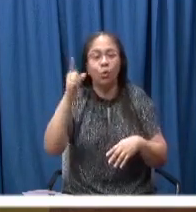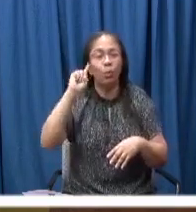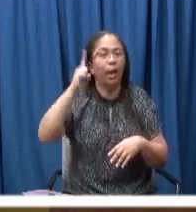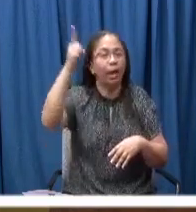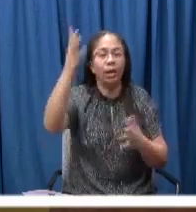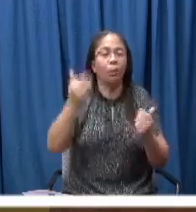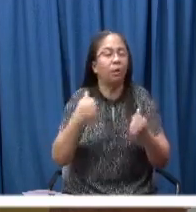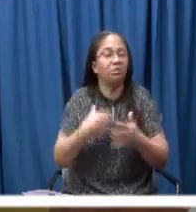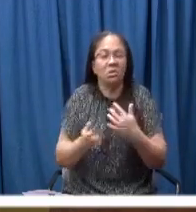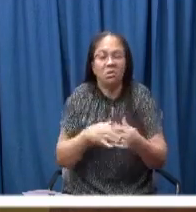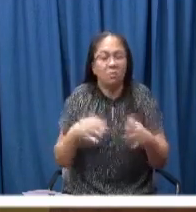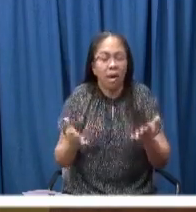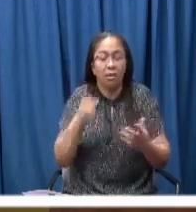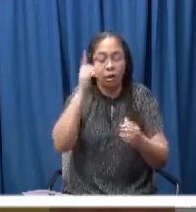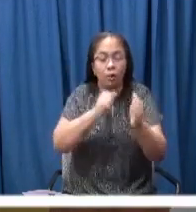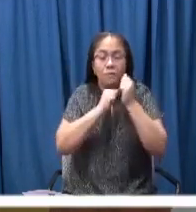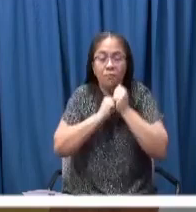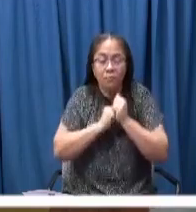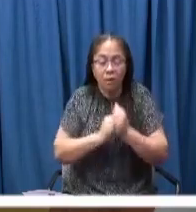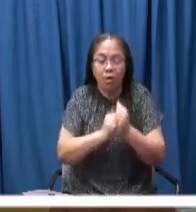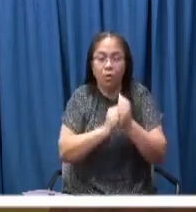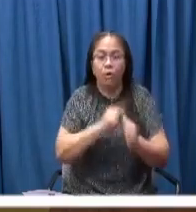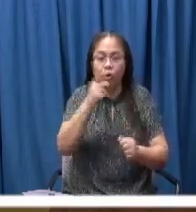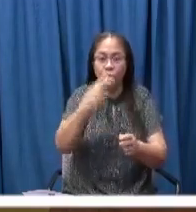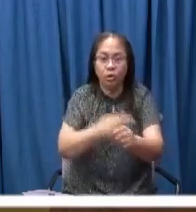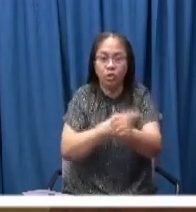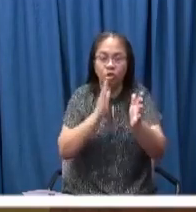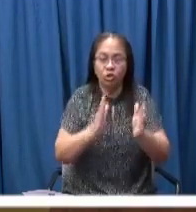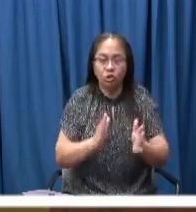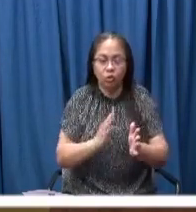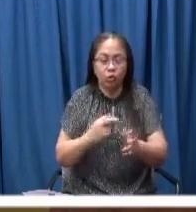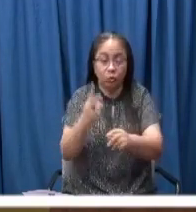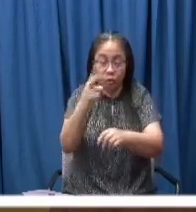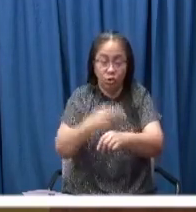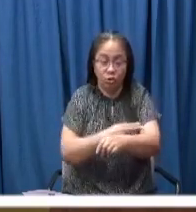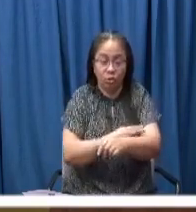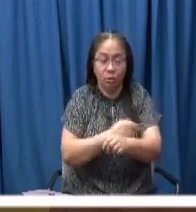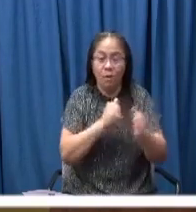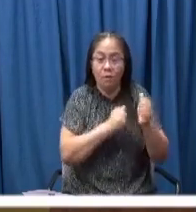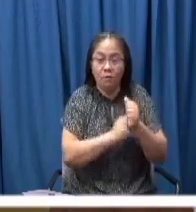become that sheep that follows his voice no matter where he leads you.